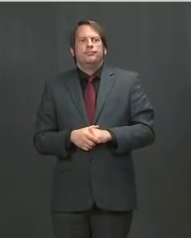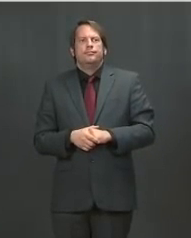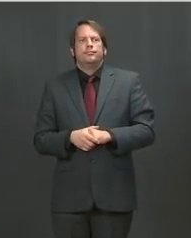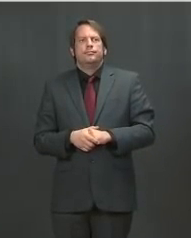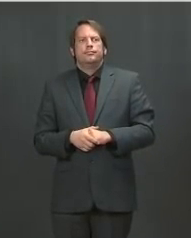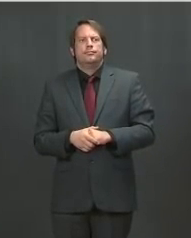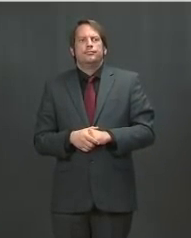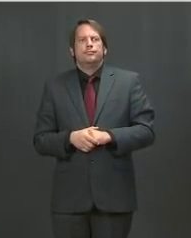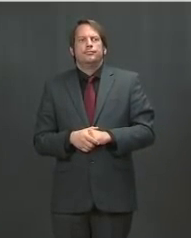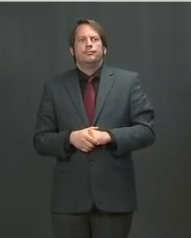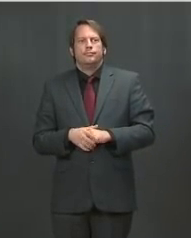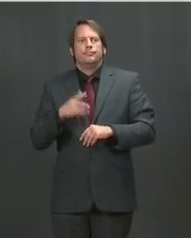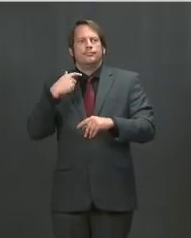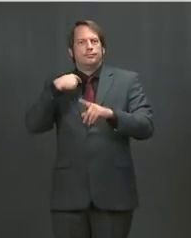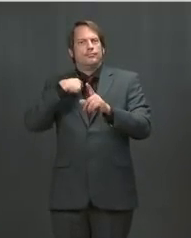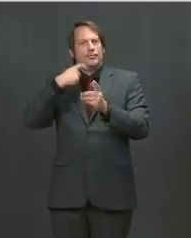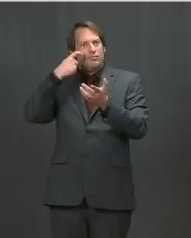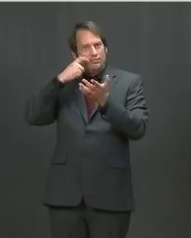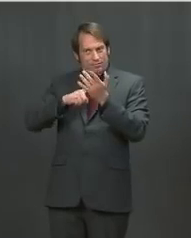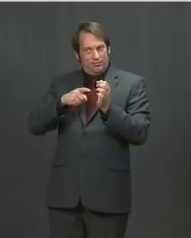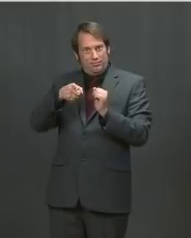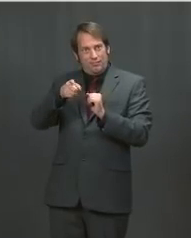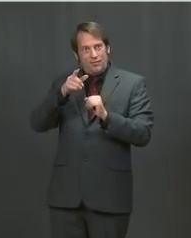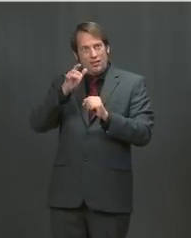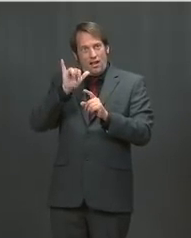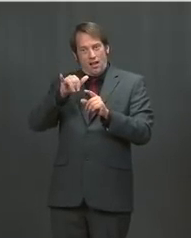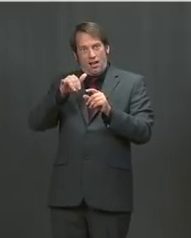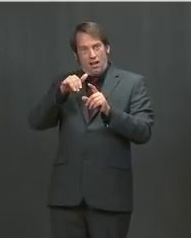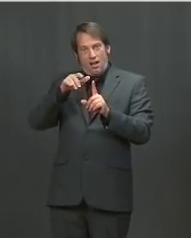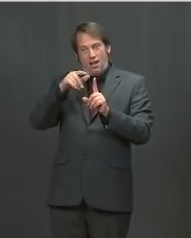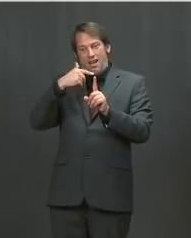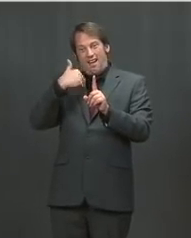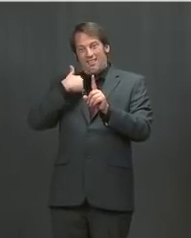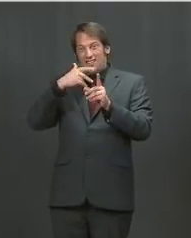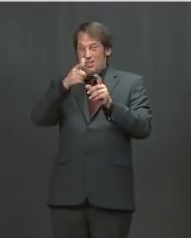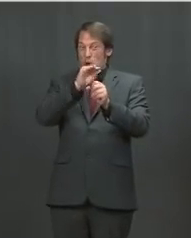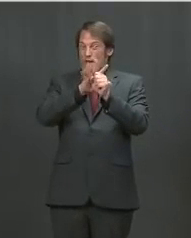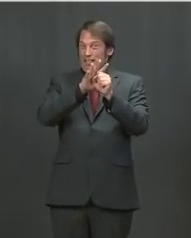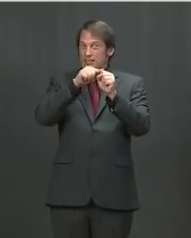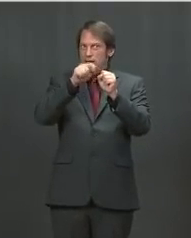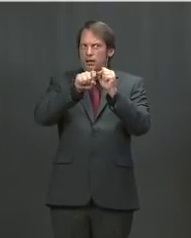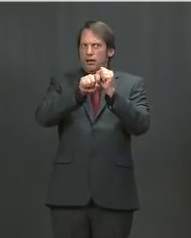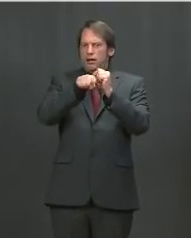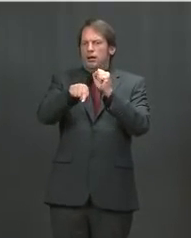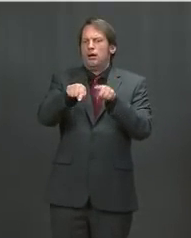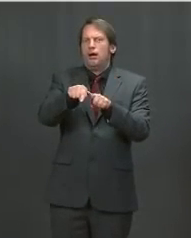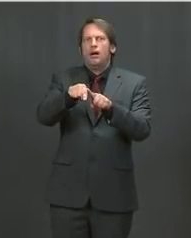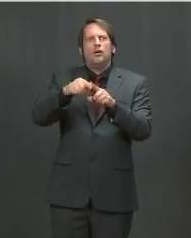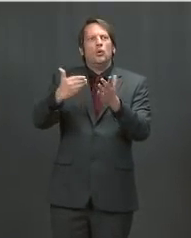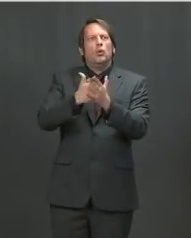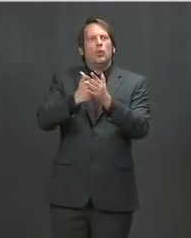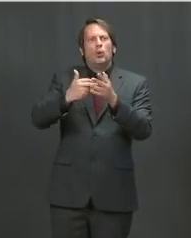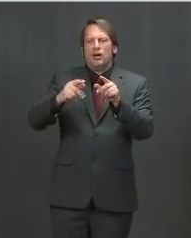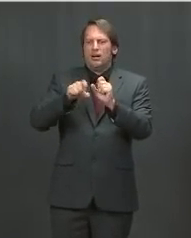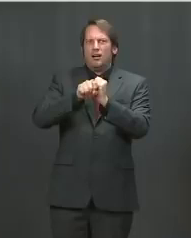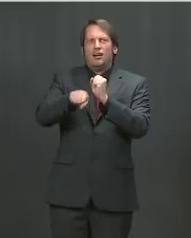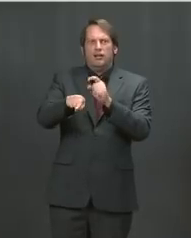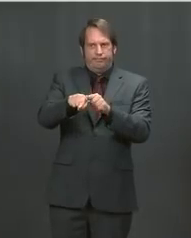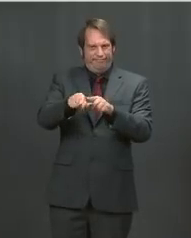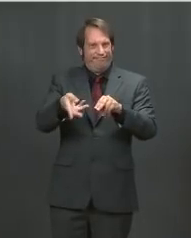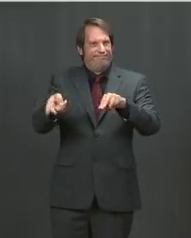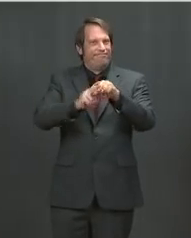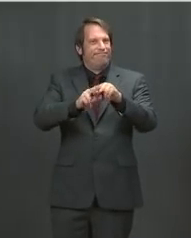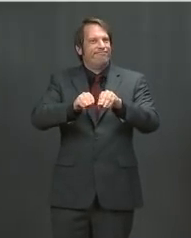variants, with 52 jurisdictions now reporting cases of variants of concern. Based on our most recent estimates